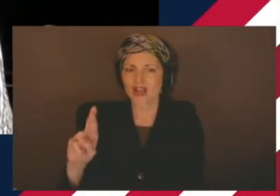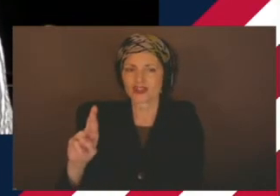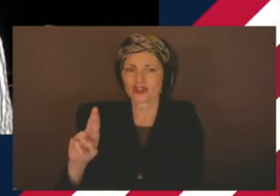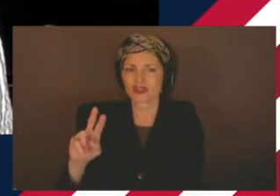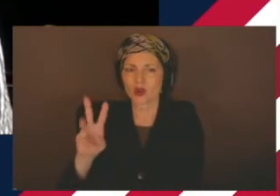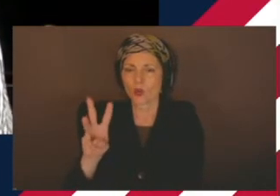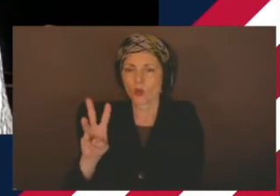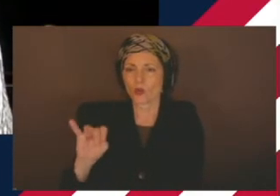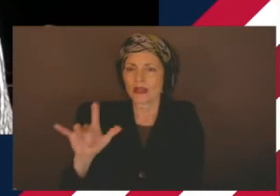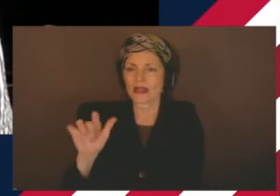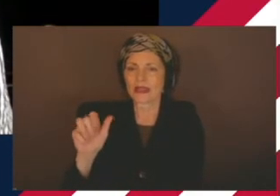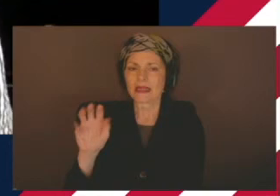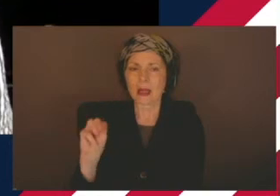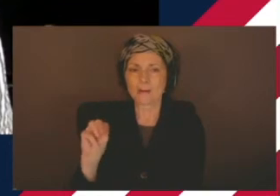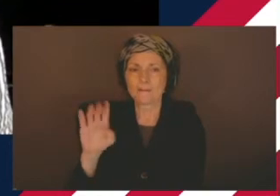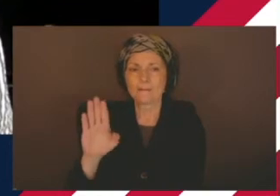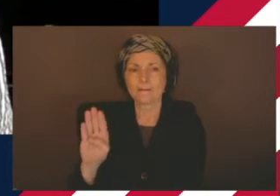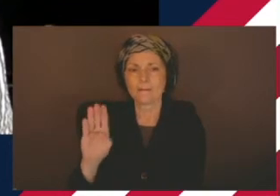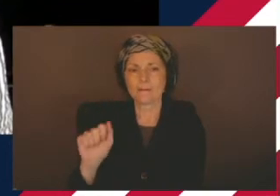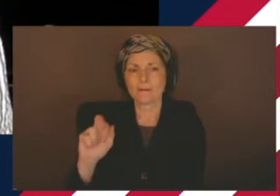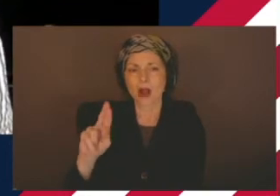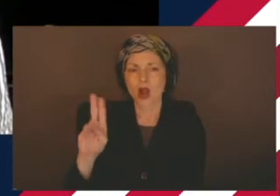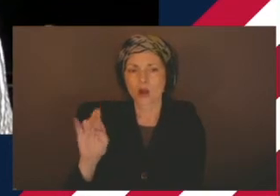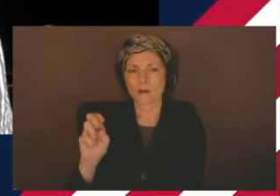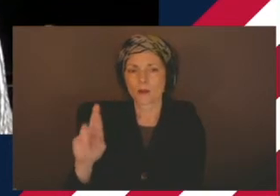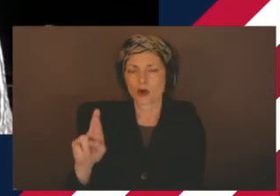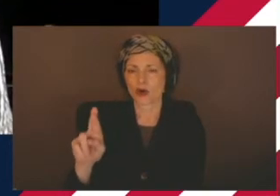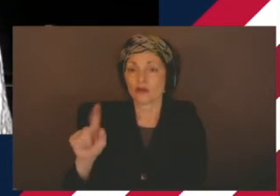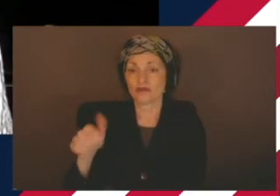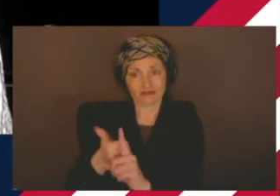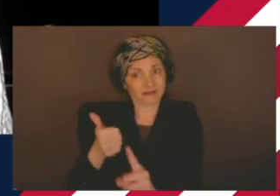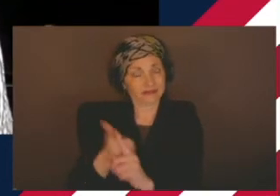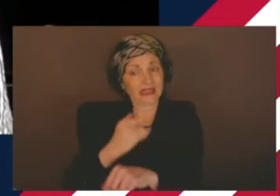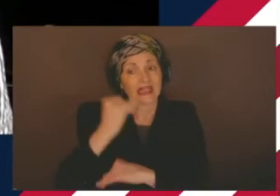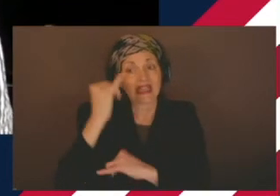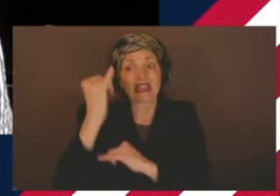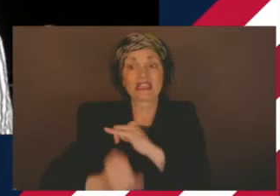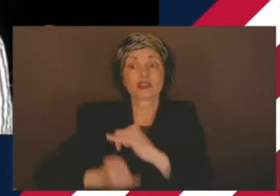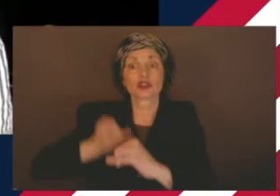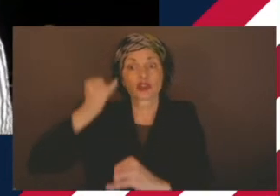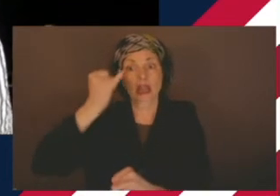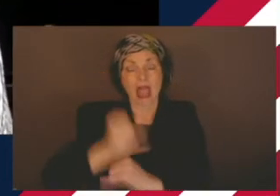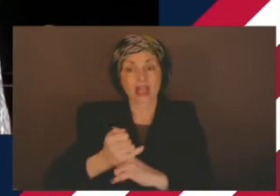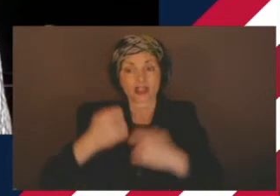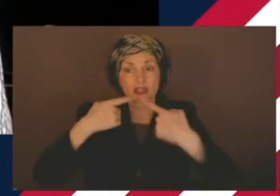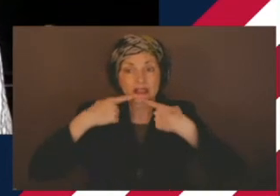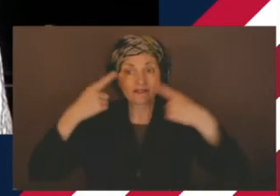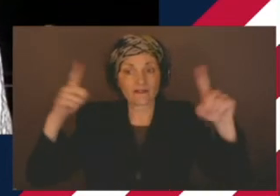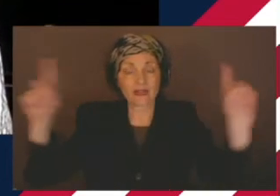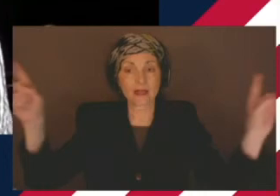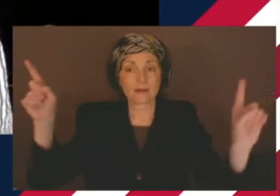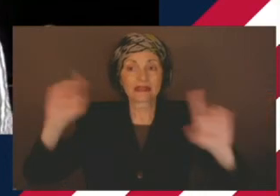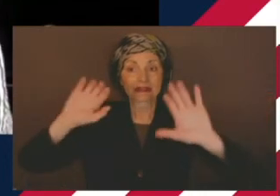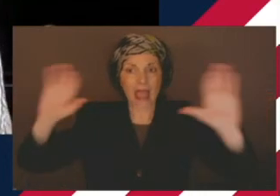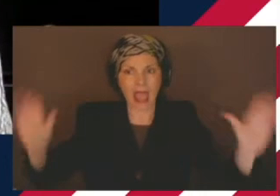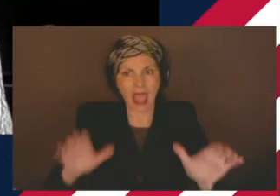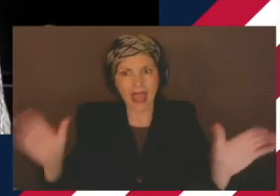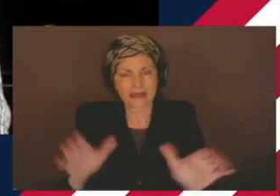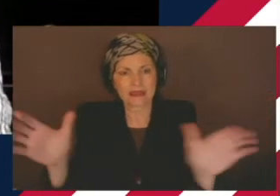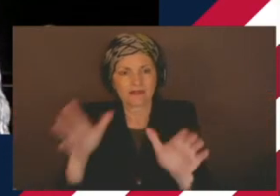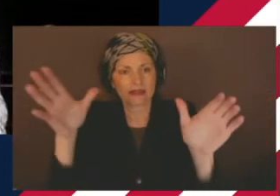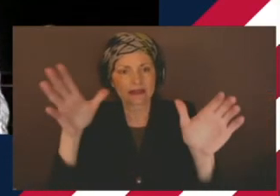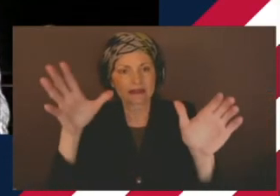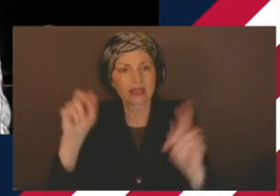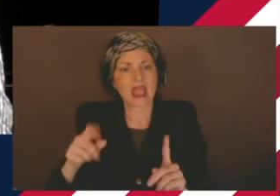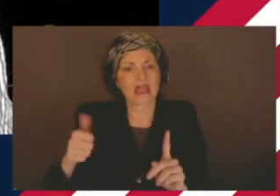an internationally known activist and lecturer and is co-chair of the Poor People's Campaign. Thank you for joining